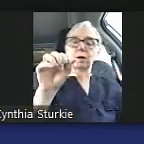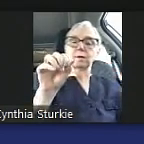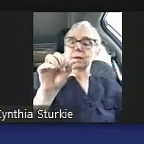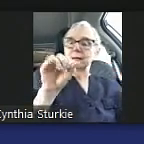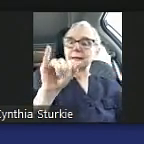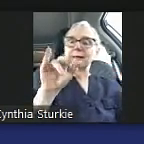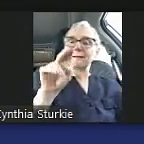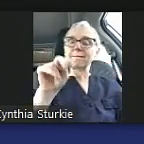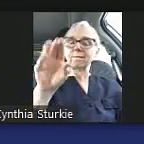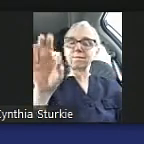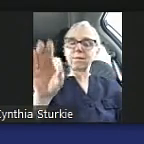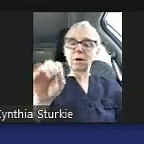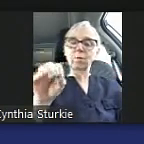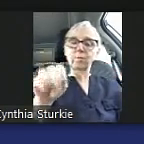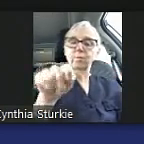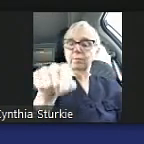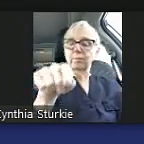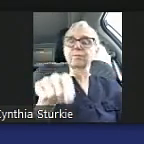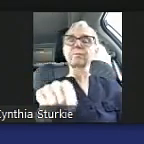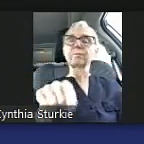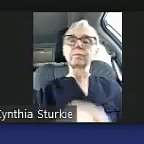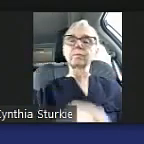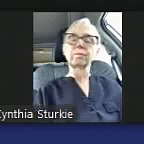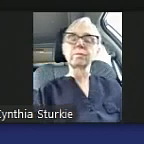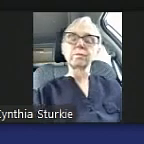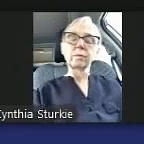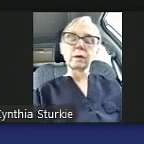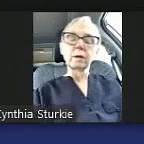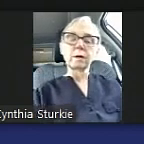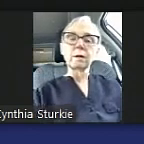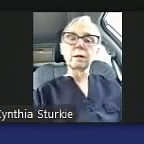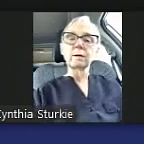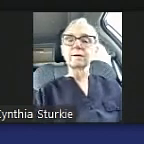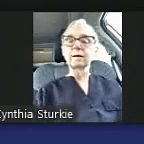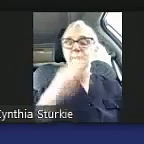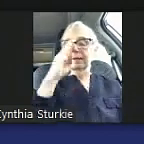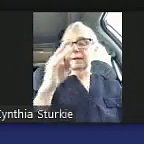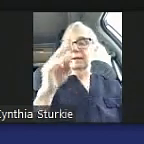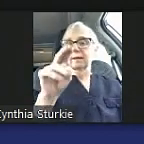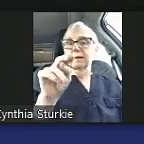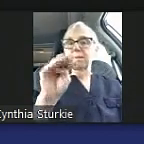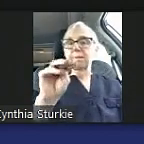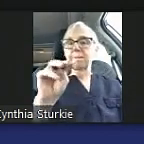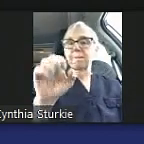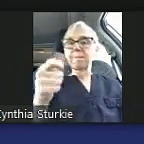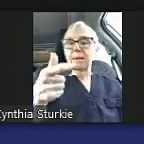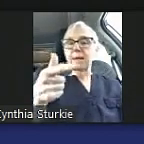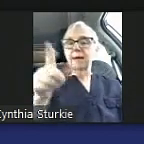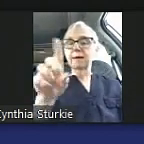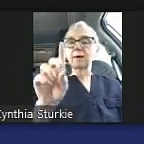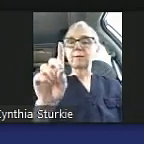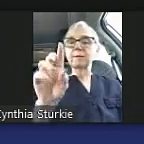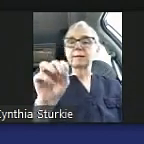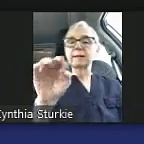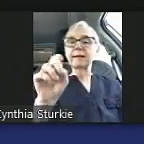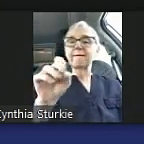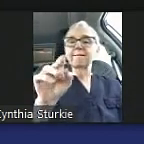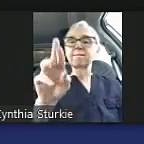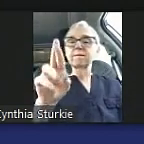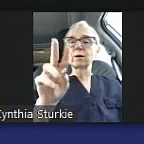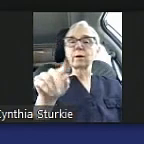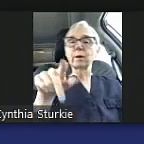media_info@state.co.us. Let's go ahead and start with Meg Wingberger. Go ahead. Hello, this is Meg from the Denver Post. I wanted to ask about